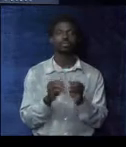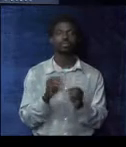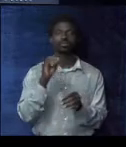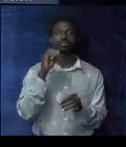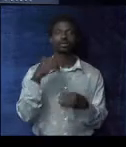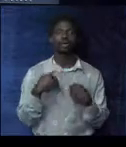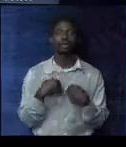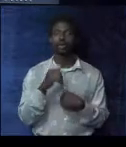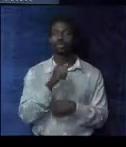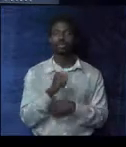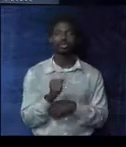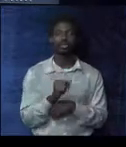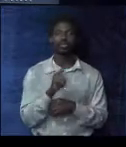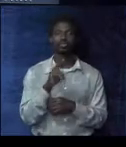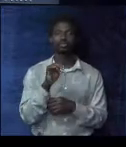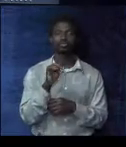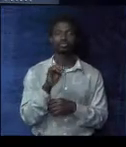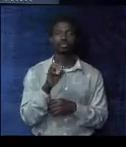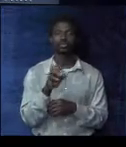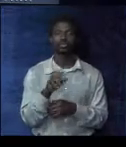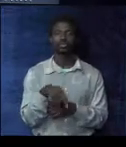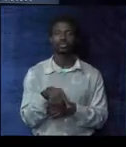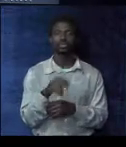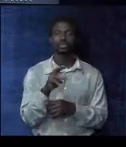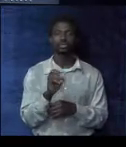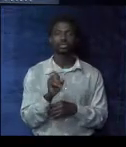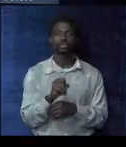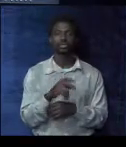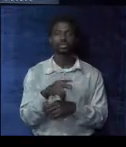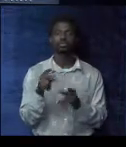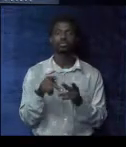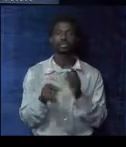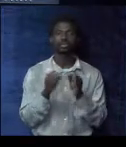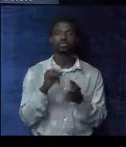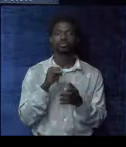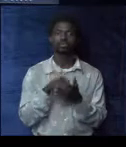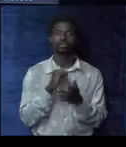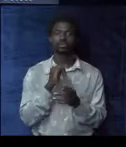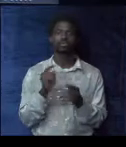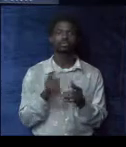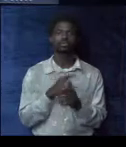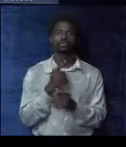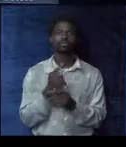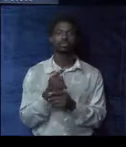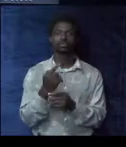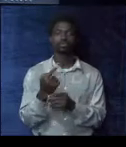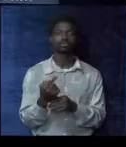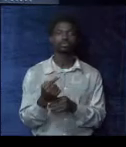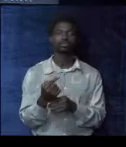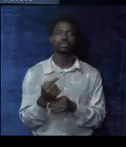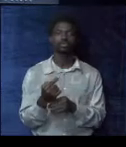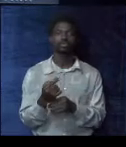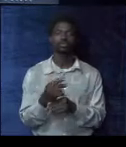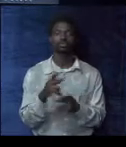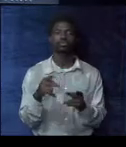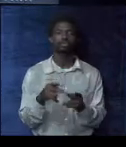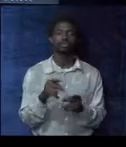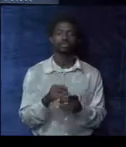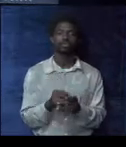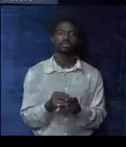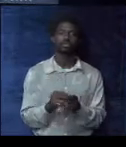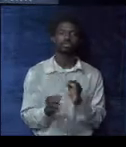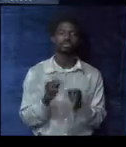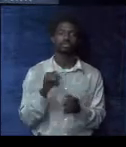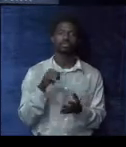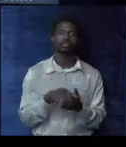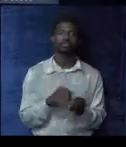in a number has a unique position. Remember what we did in the last lesson. If it's in the first position, it counts singles. If it moves to the